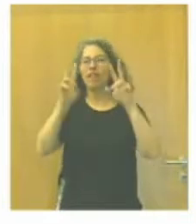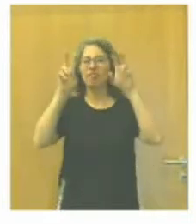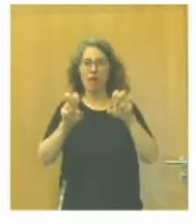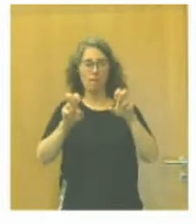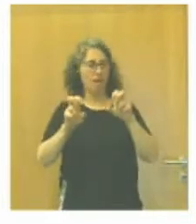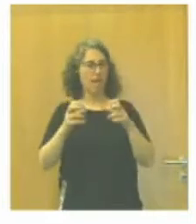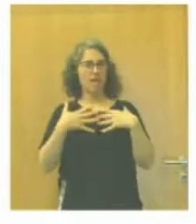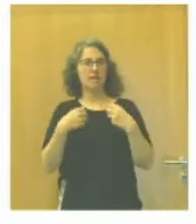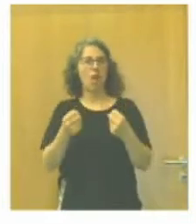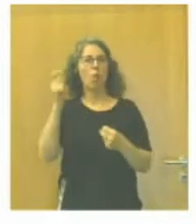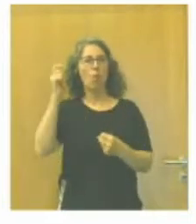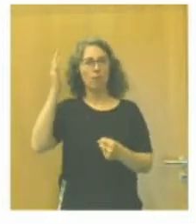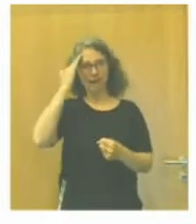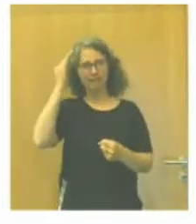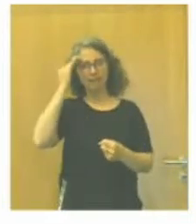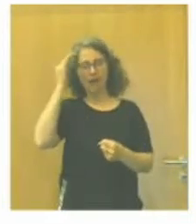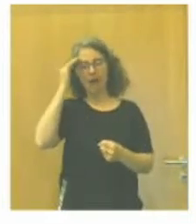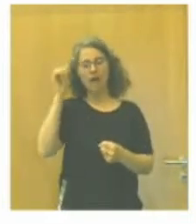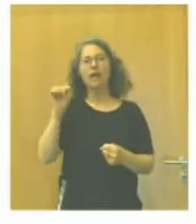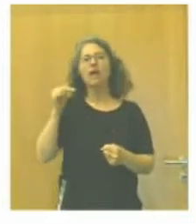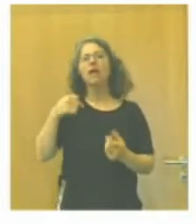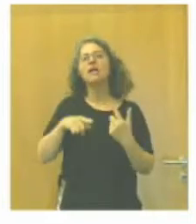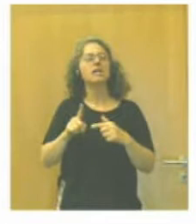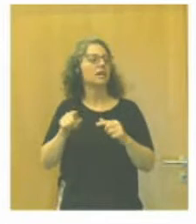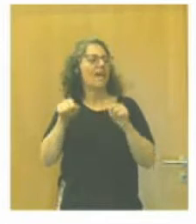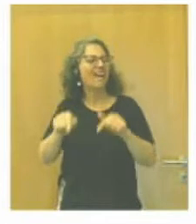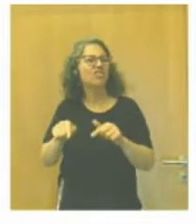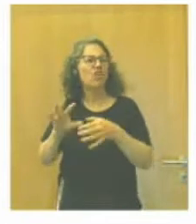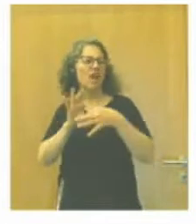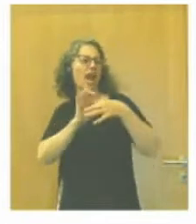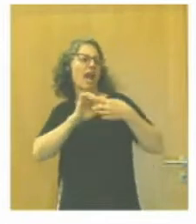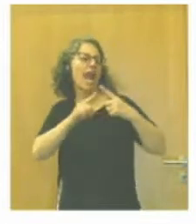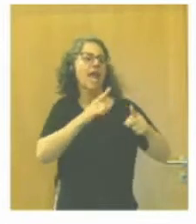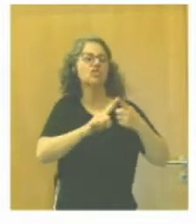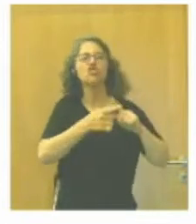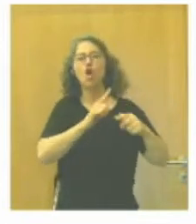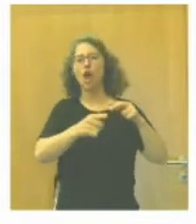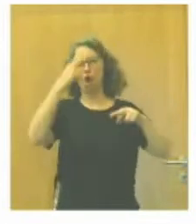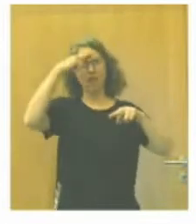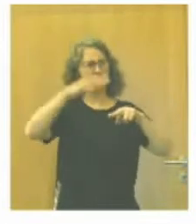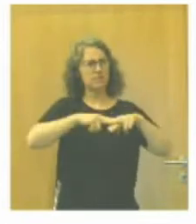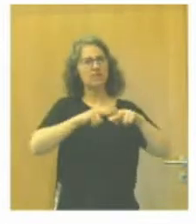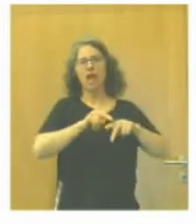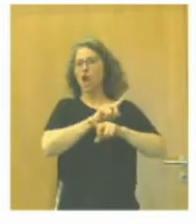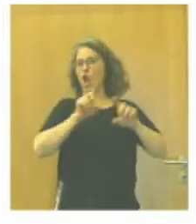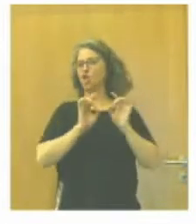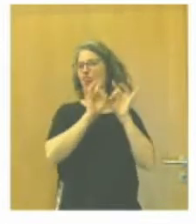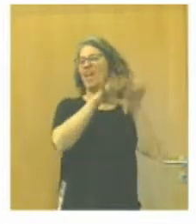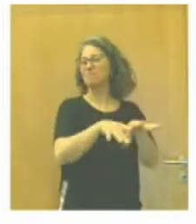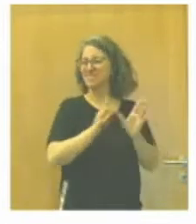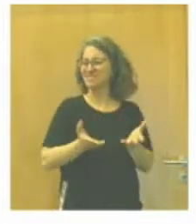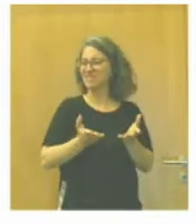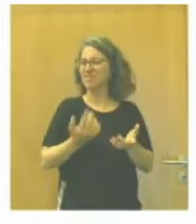with non-communicable diseases in our understanding of how to address these conditions, how to try to meet